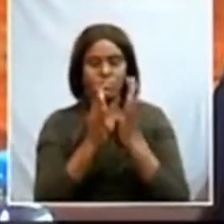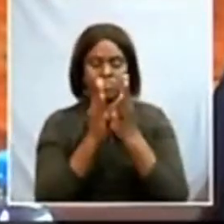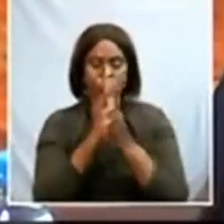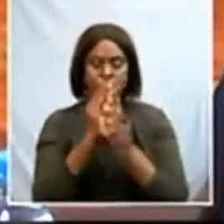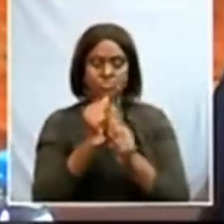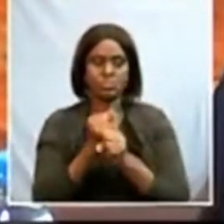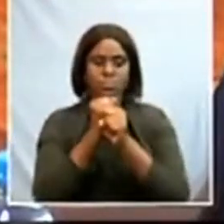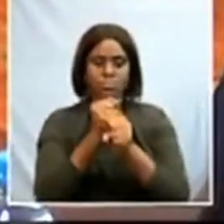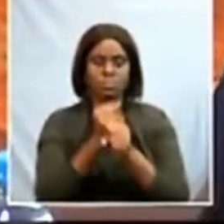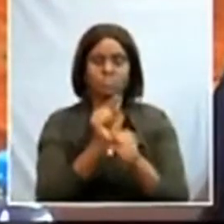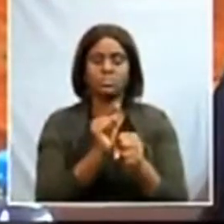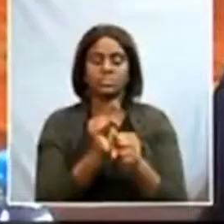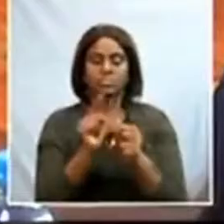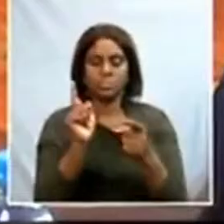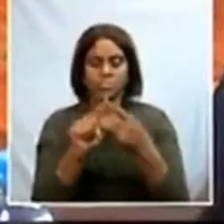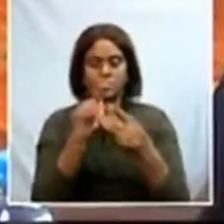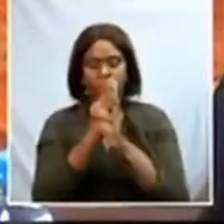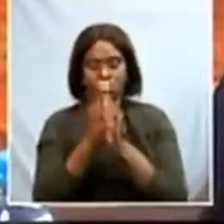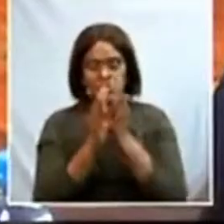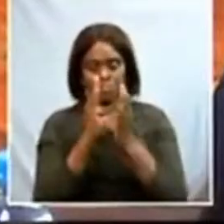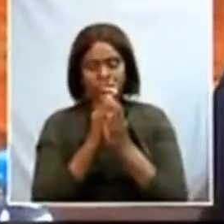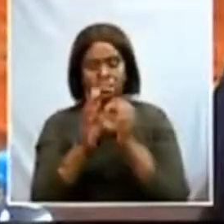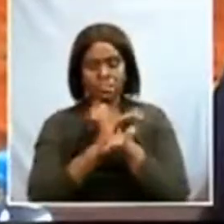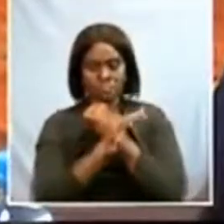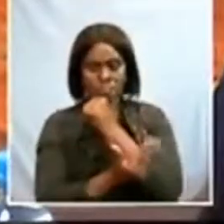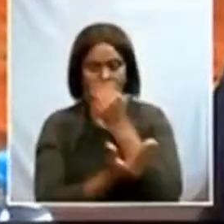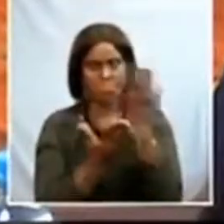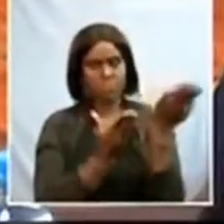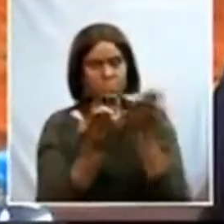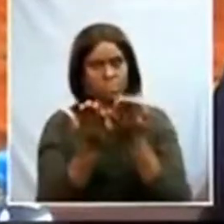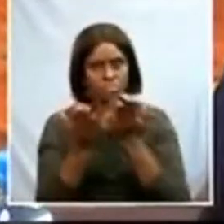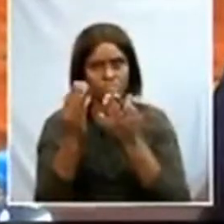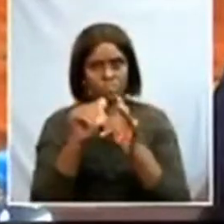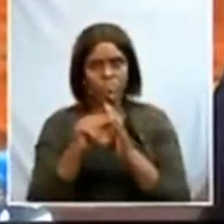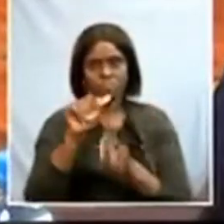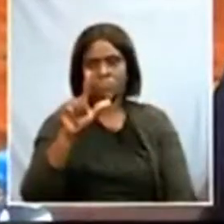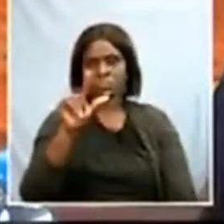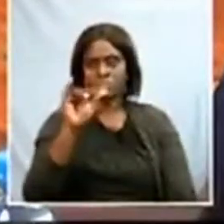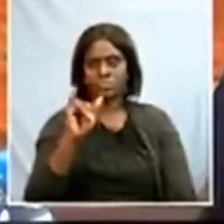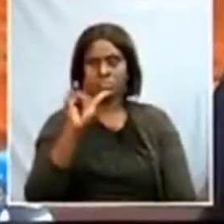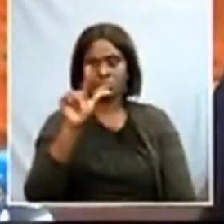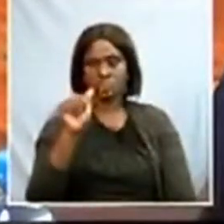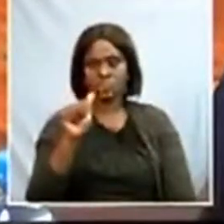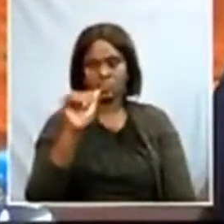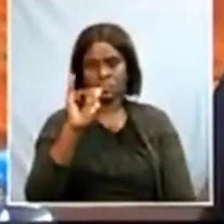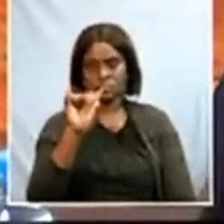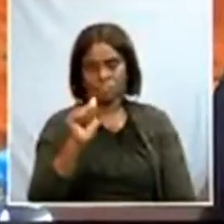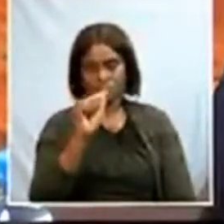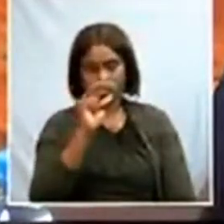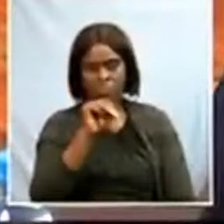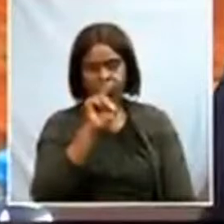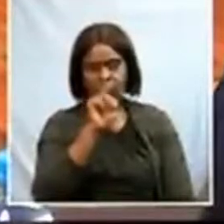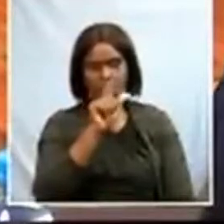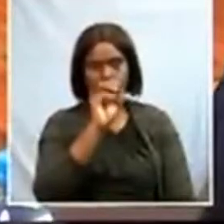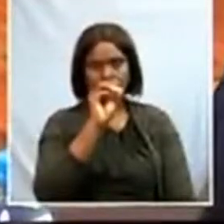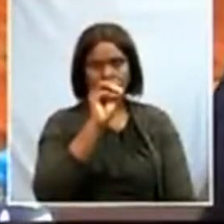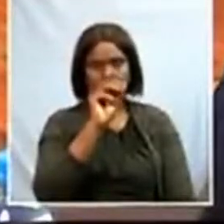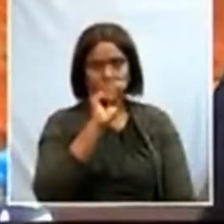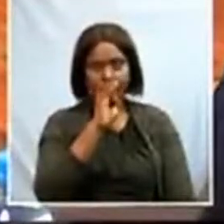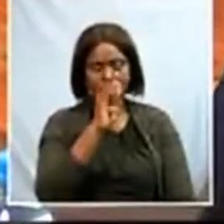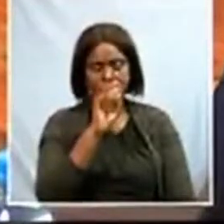awarded to construct the maternity annexes at Ririashi, Mulombe, and the Slowana health